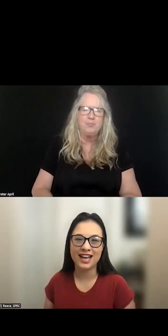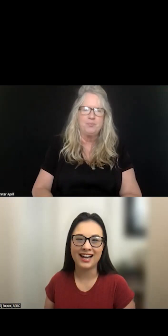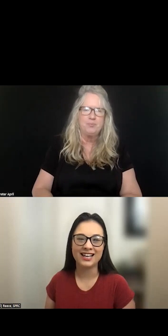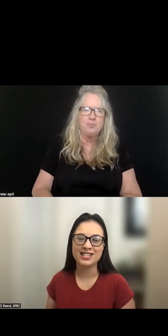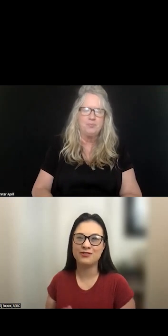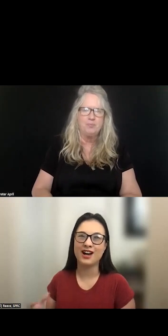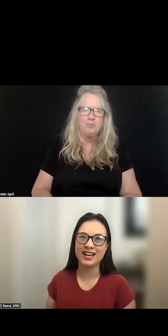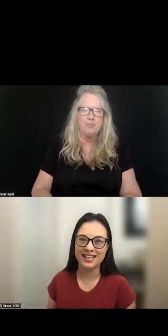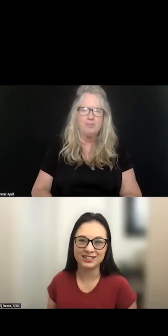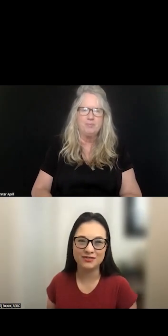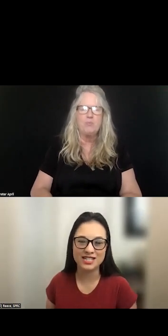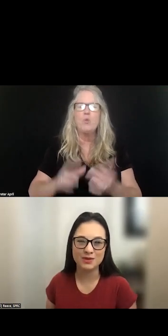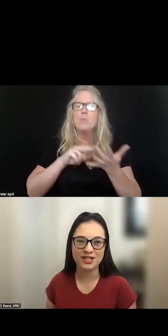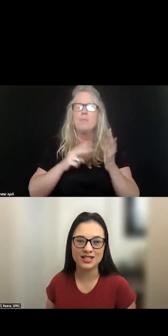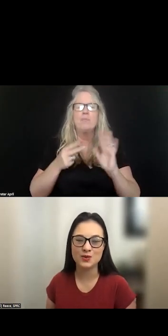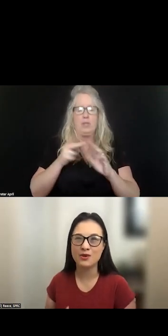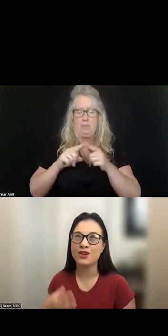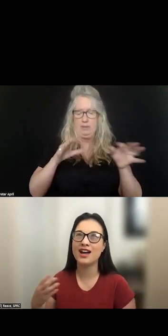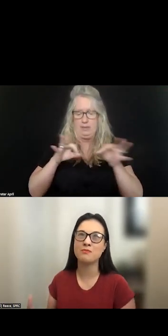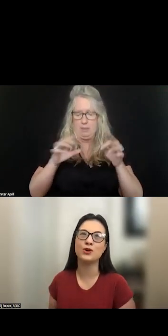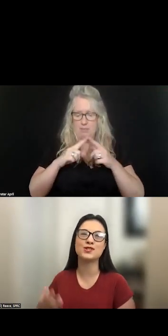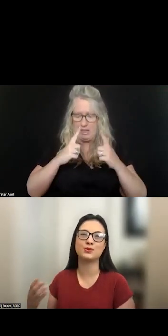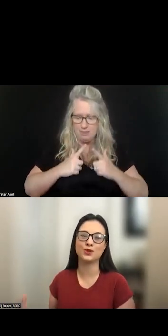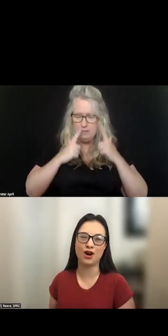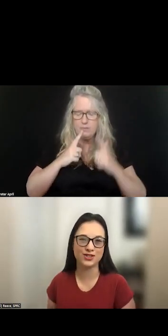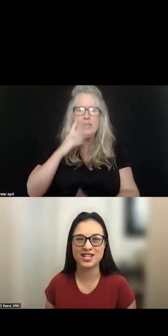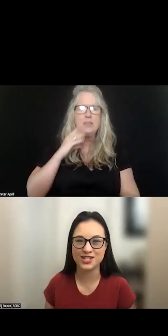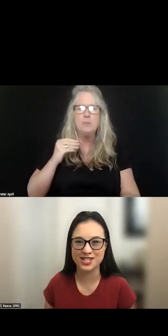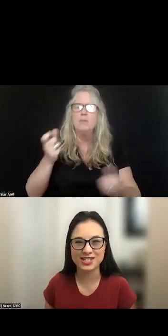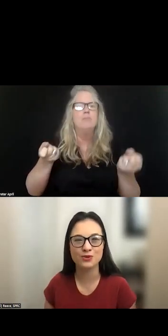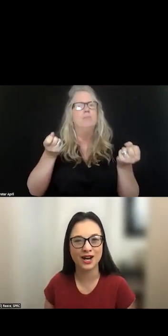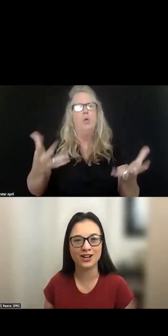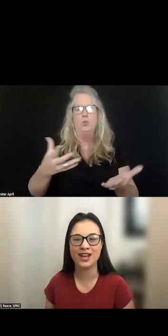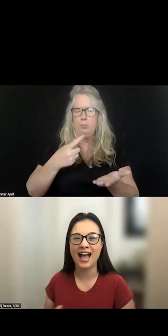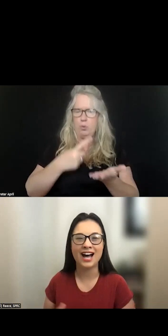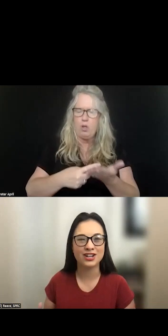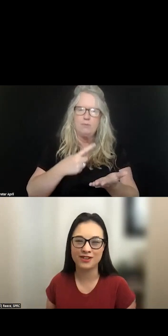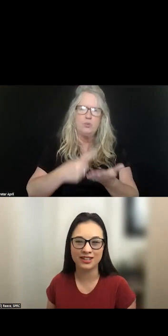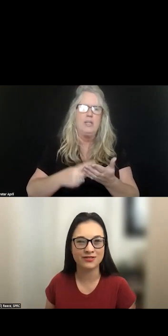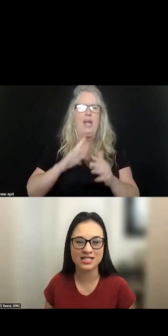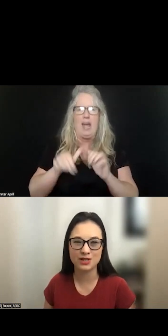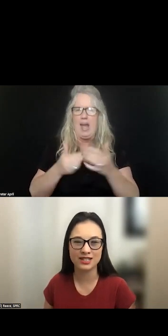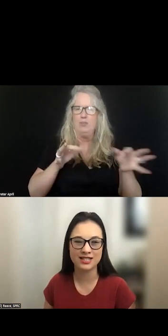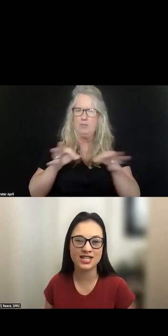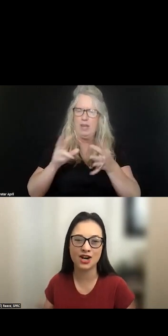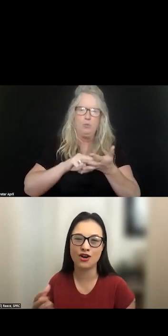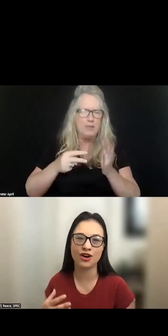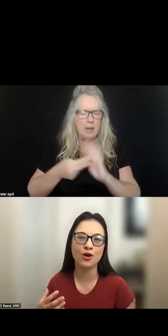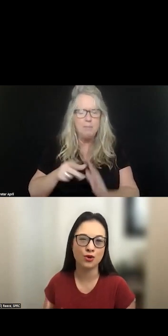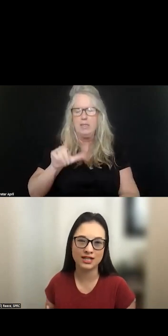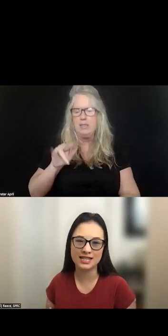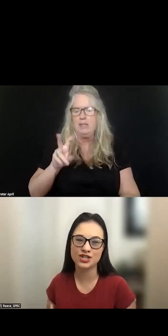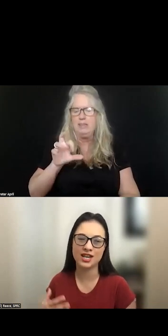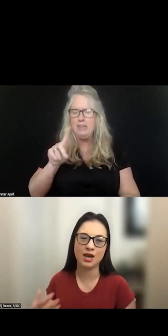look at defining lived experience, we've had multiple conversations around how to define lived experience in